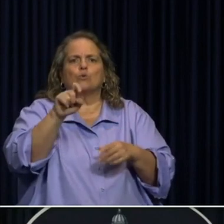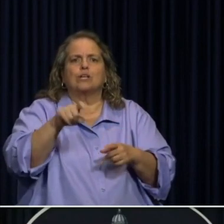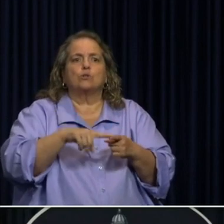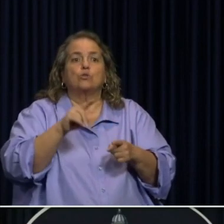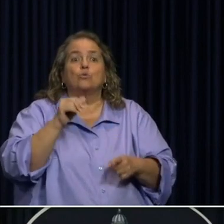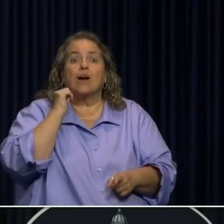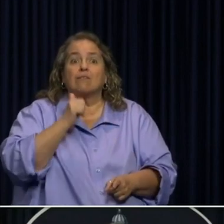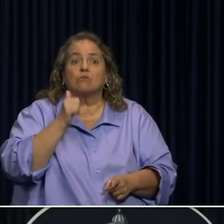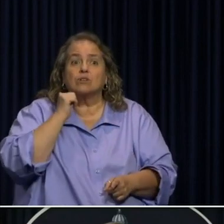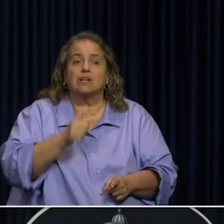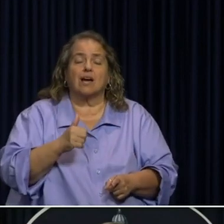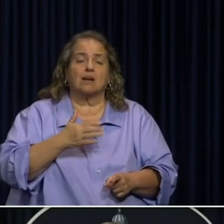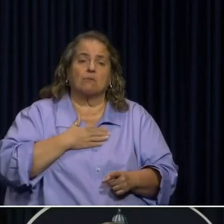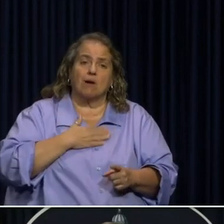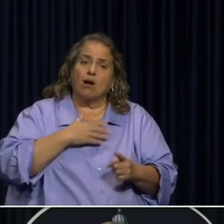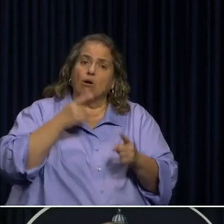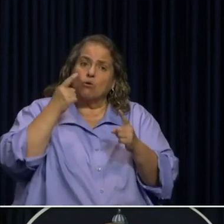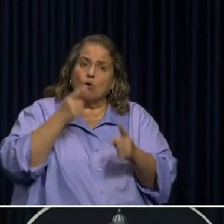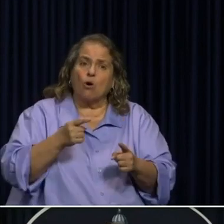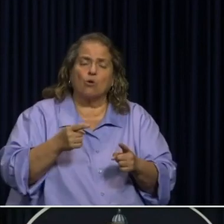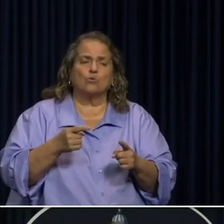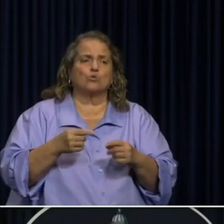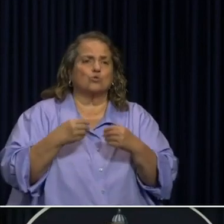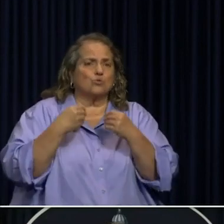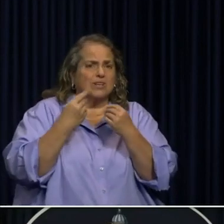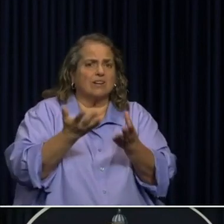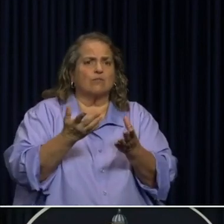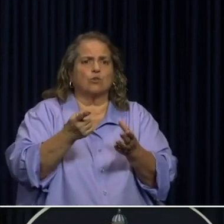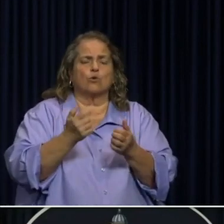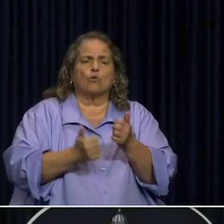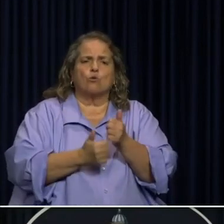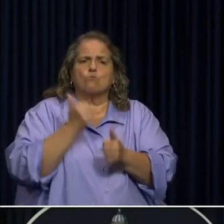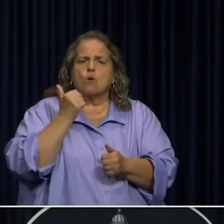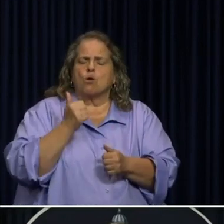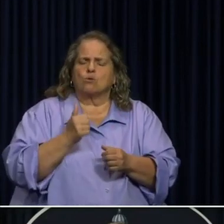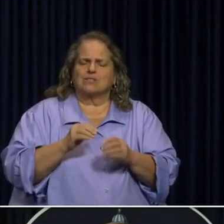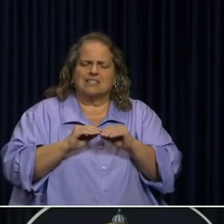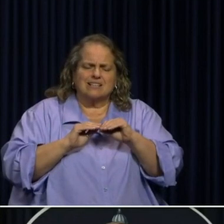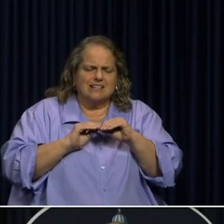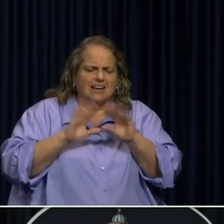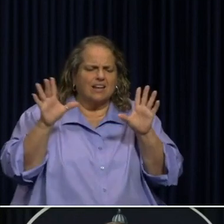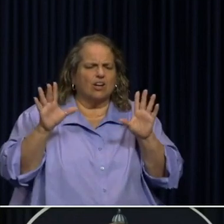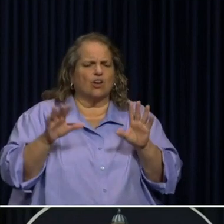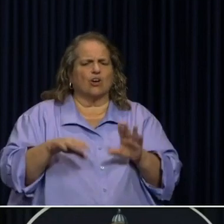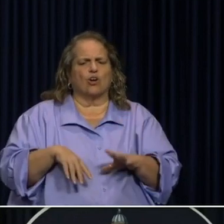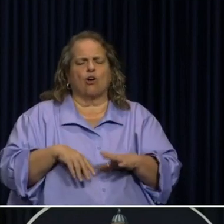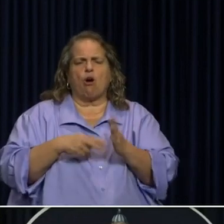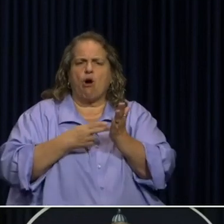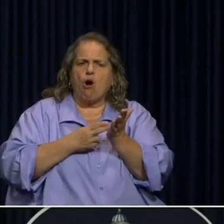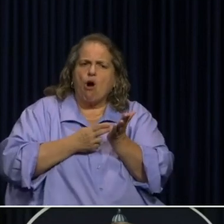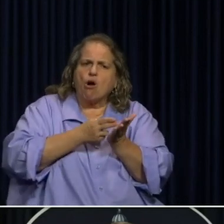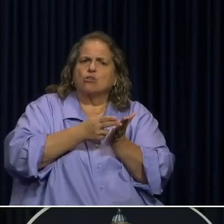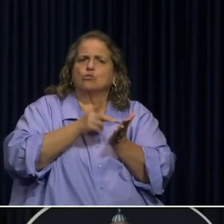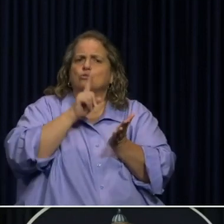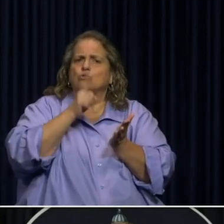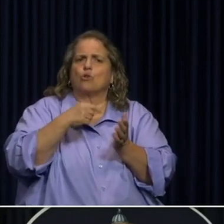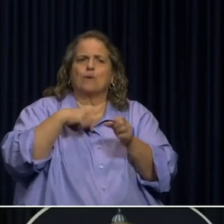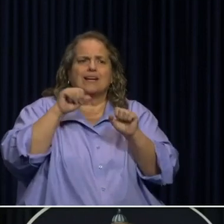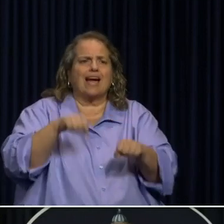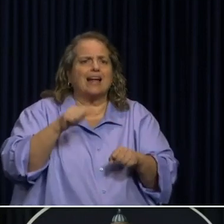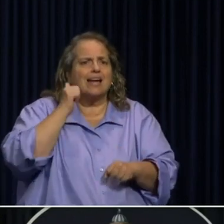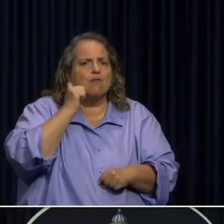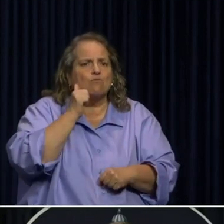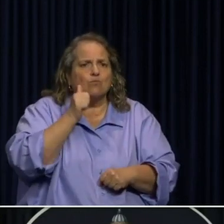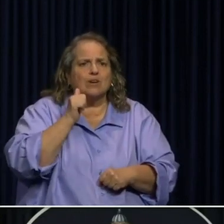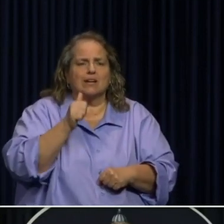And my goal, folks, is to give you the most transparent facts that we can every day. And that's not just